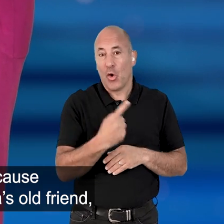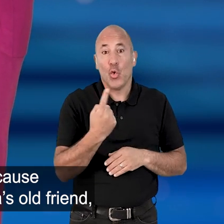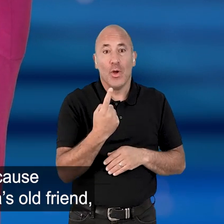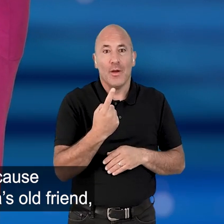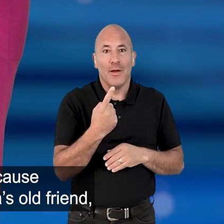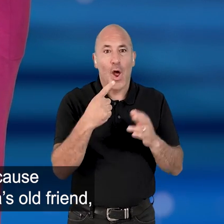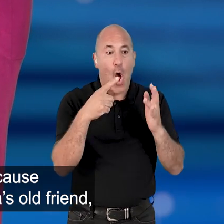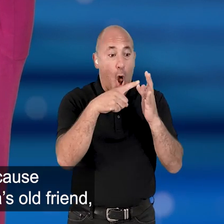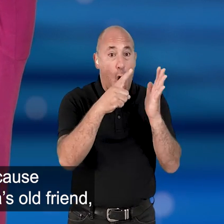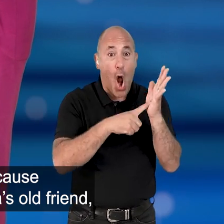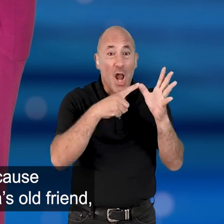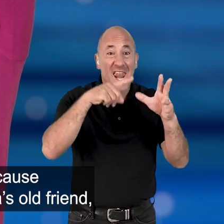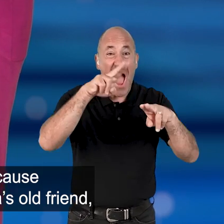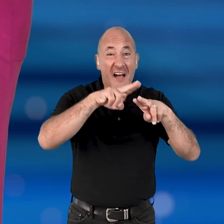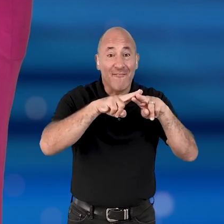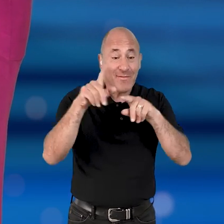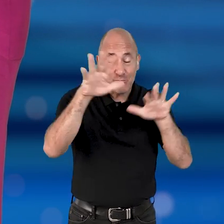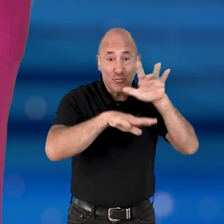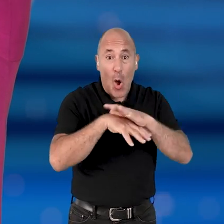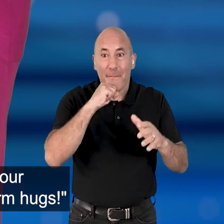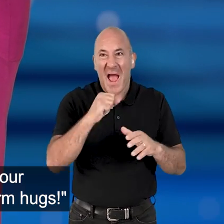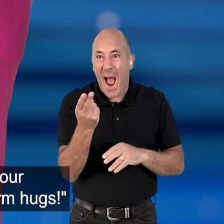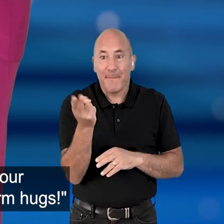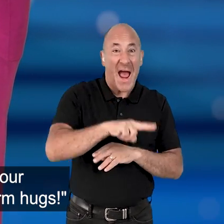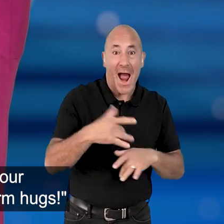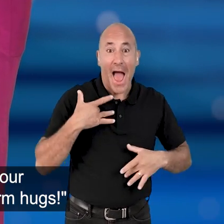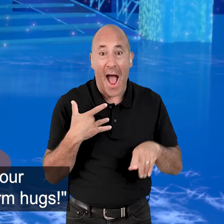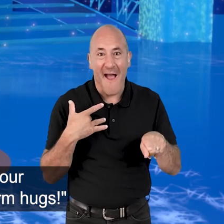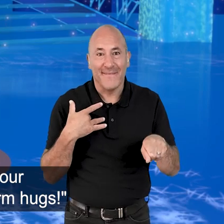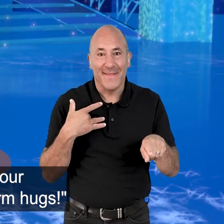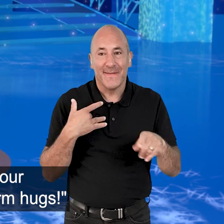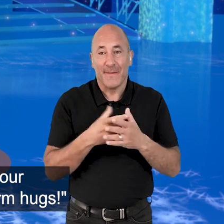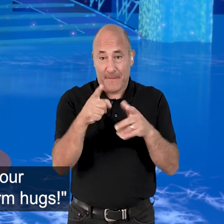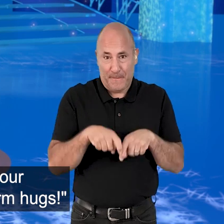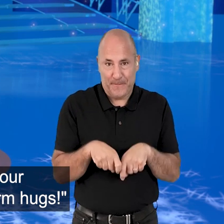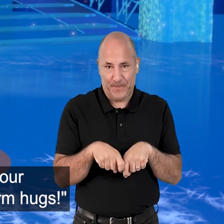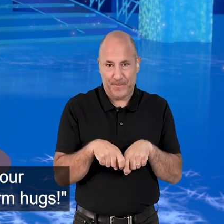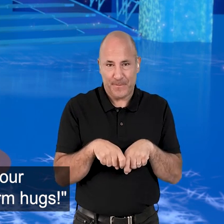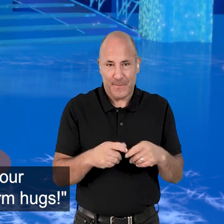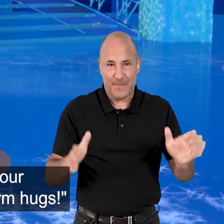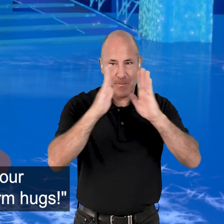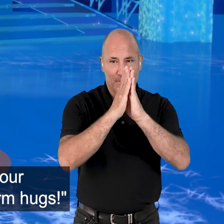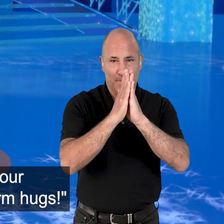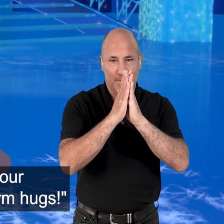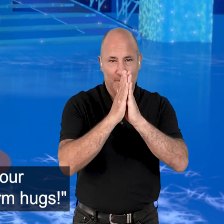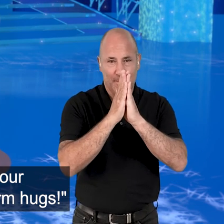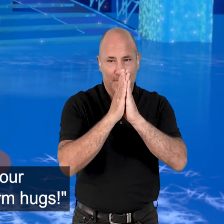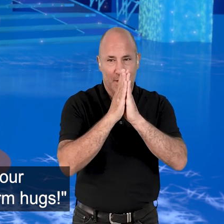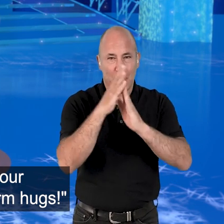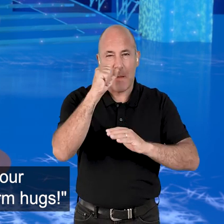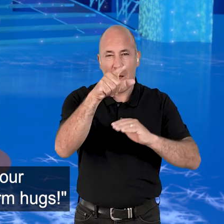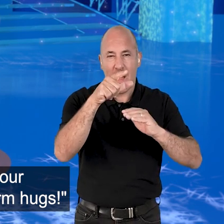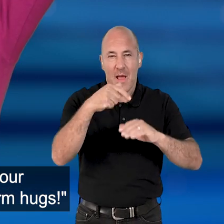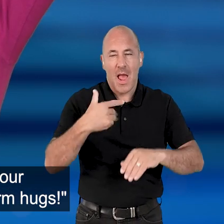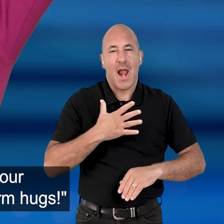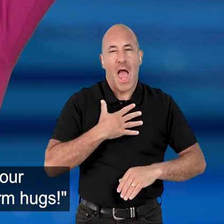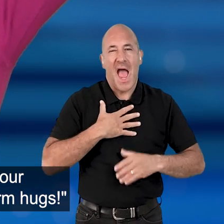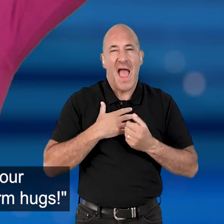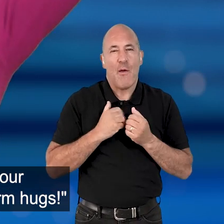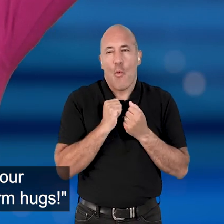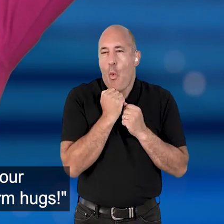life her and Anna's old friend, Olaf the snowman. Bend your knees and join your fingers. And remember,